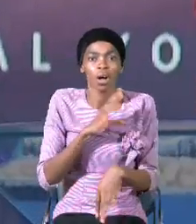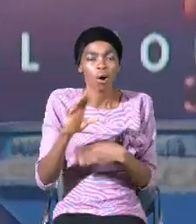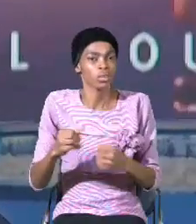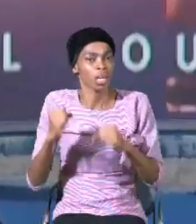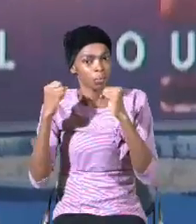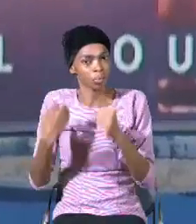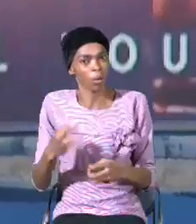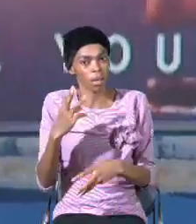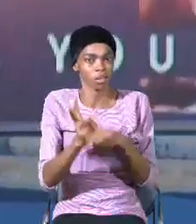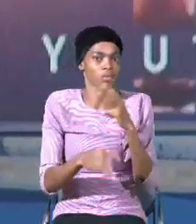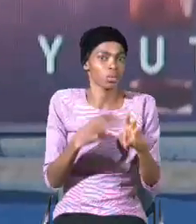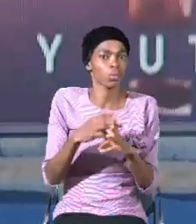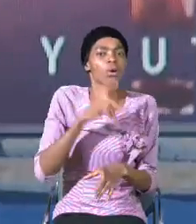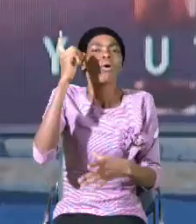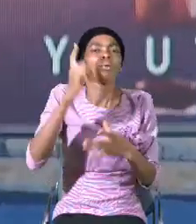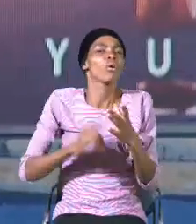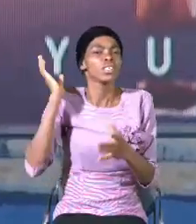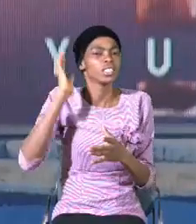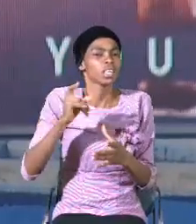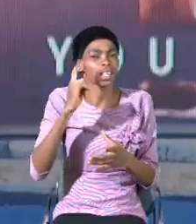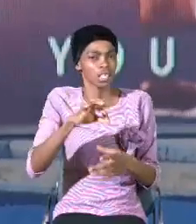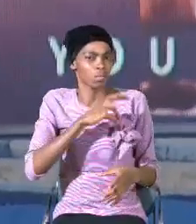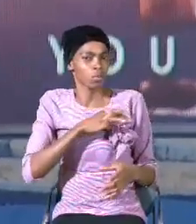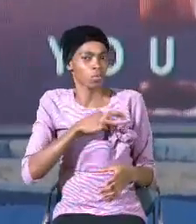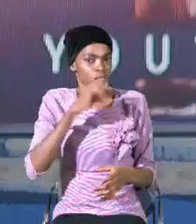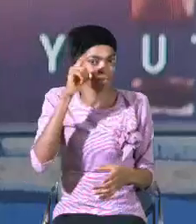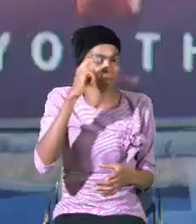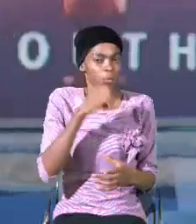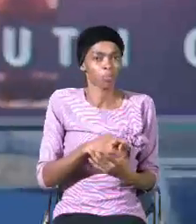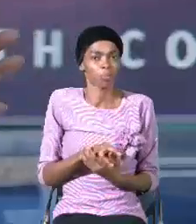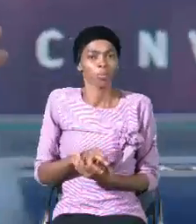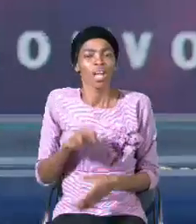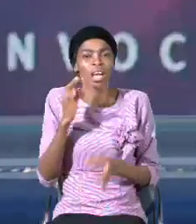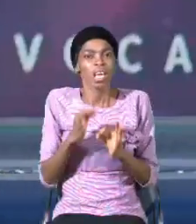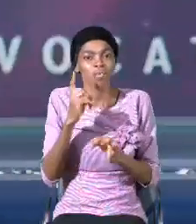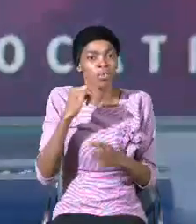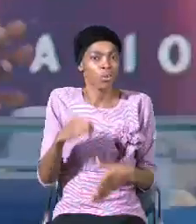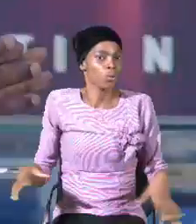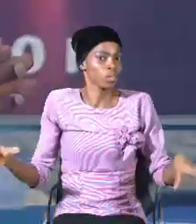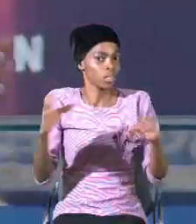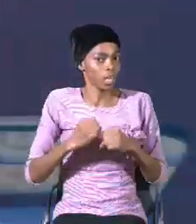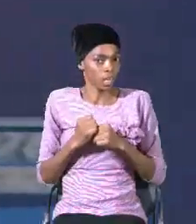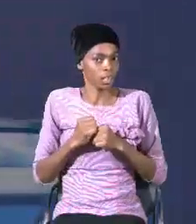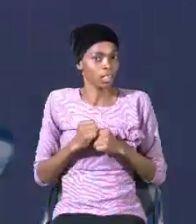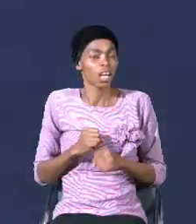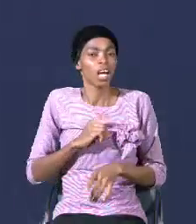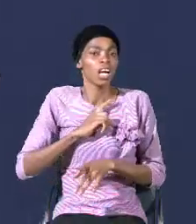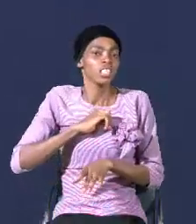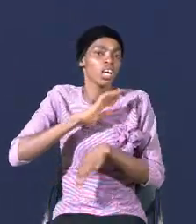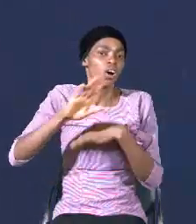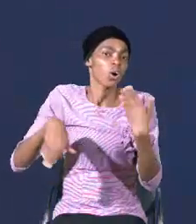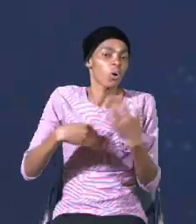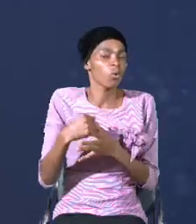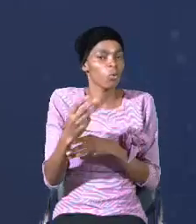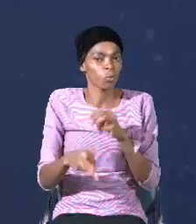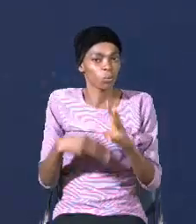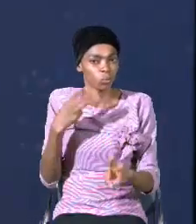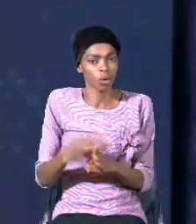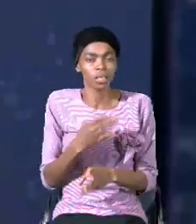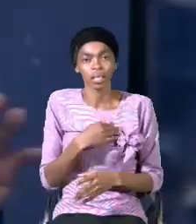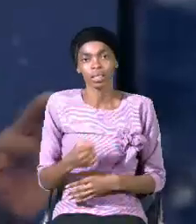What shall it profit a man? What shall it profit you if you gain the whole world